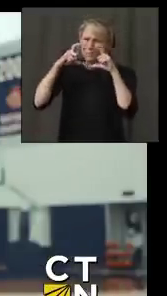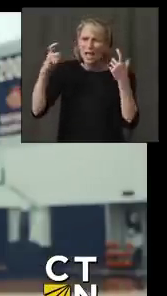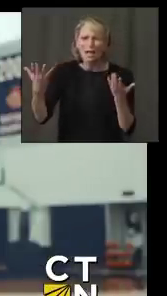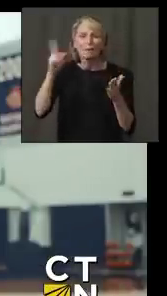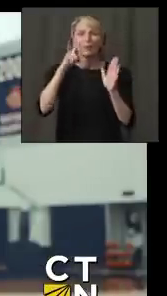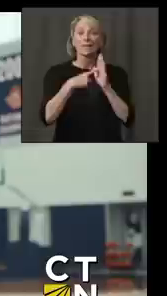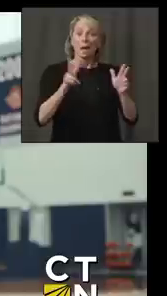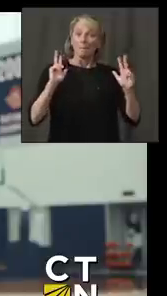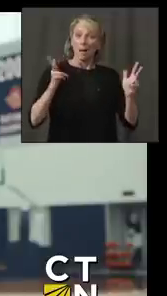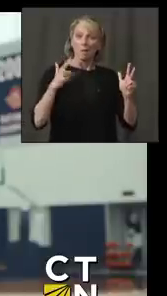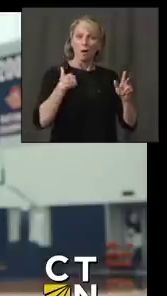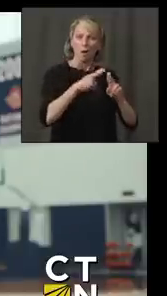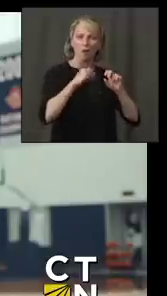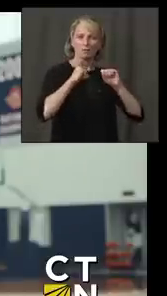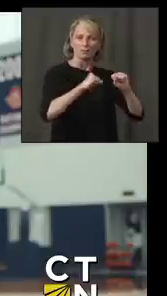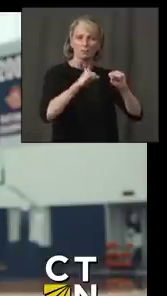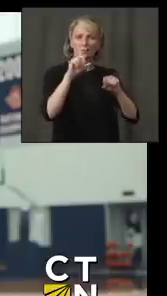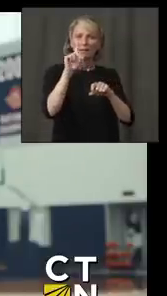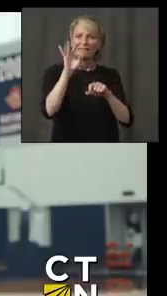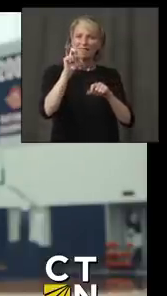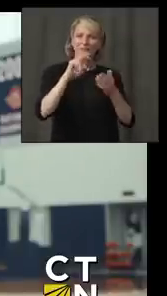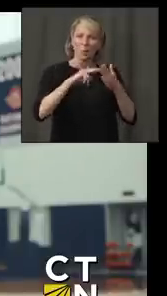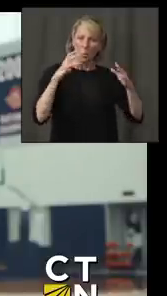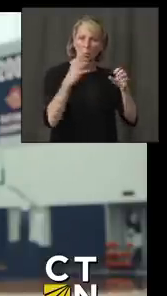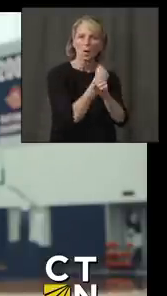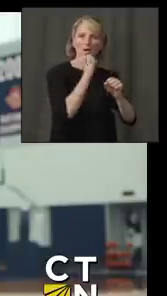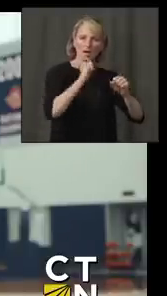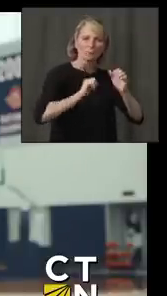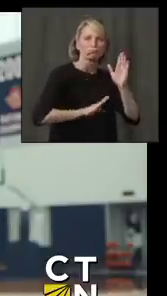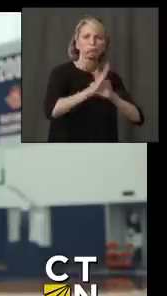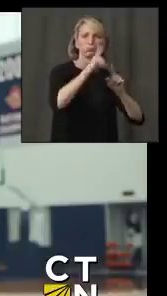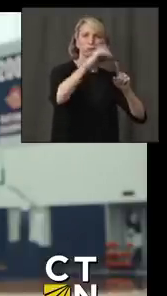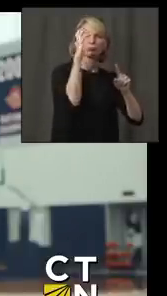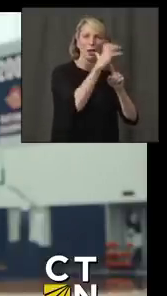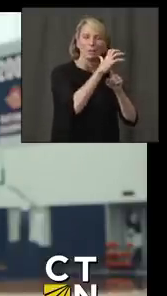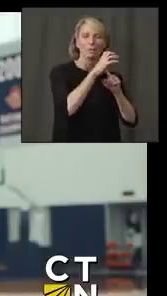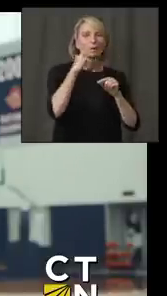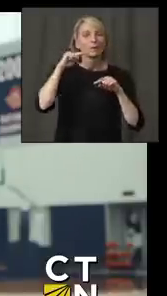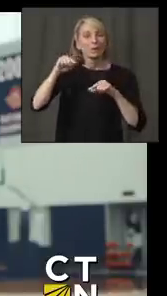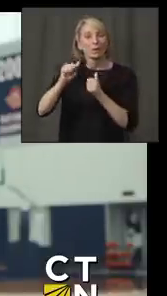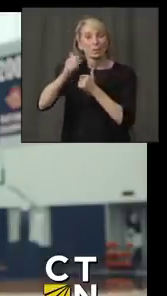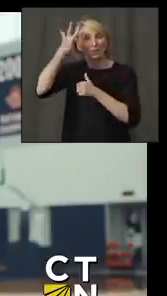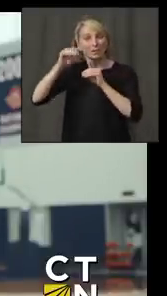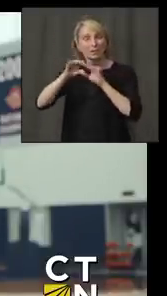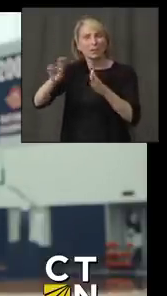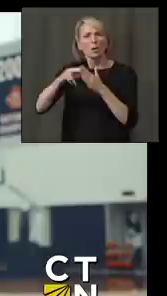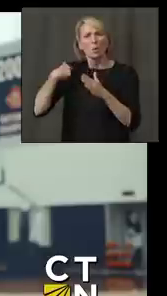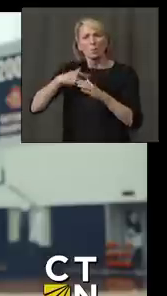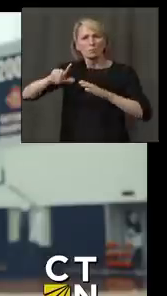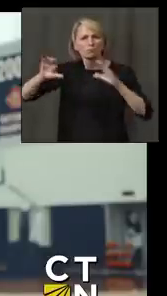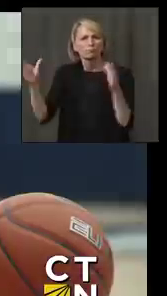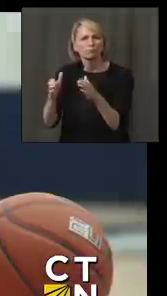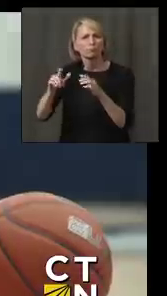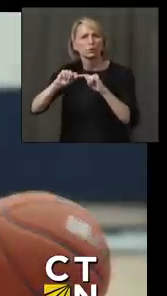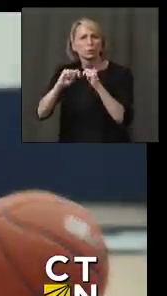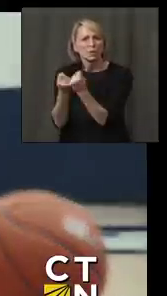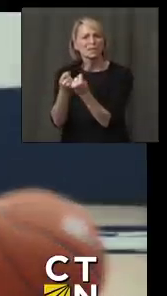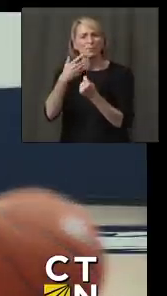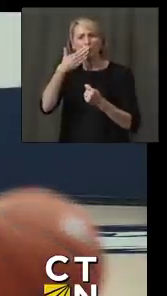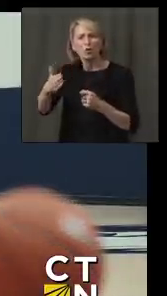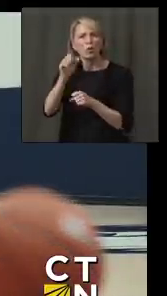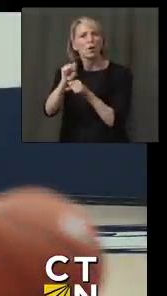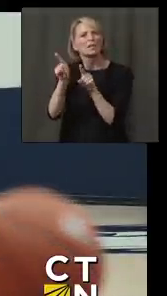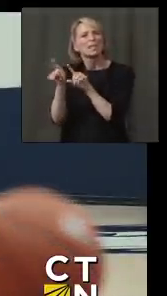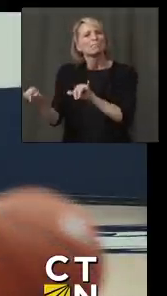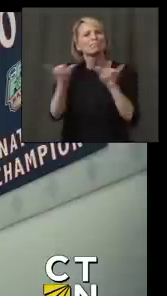wins championships, but it's more than that. It's about being together. It's about being unselfish. It's about being a great teammate. So do the